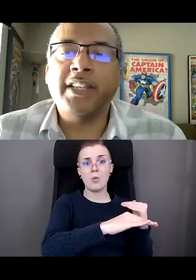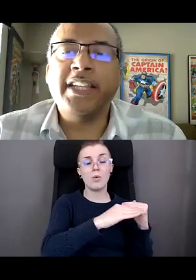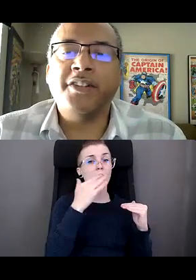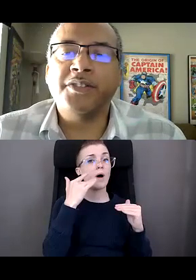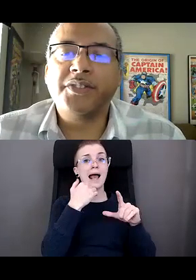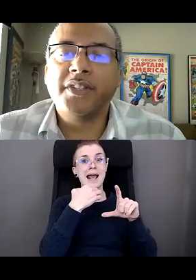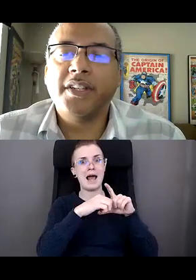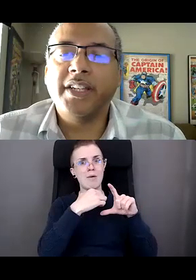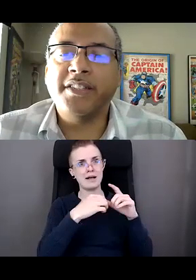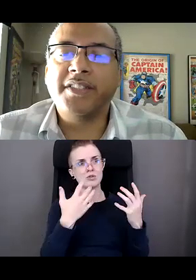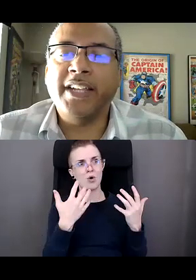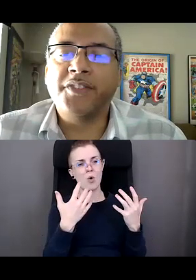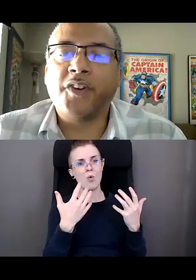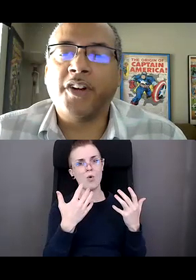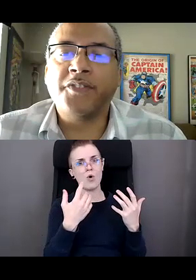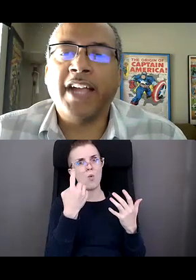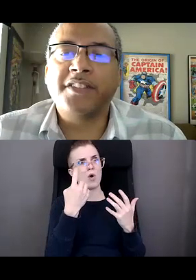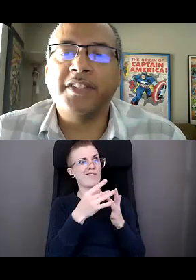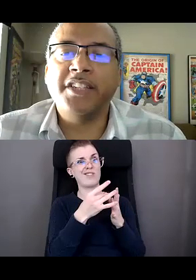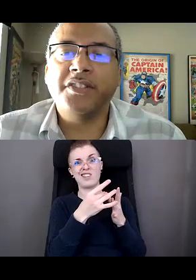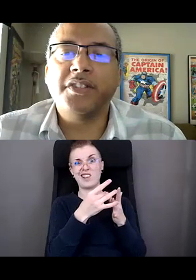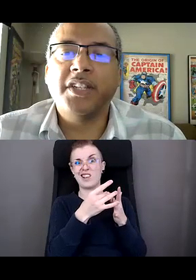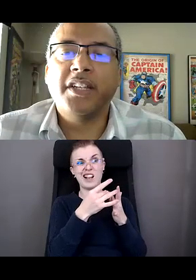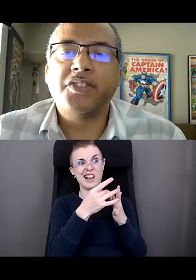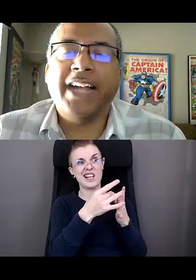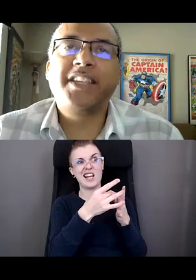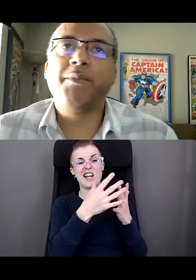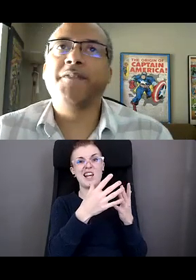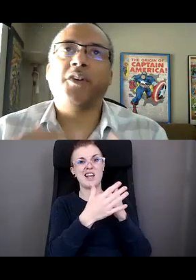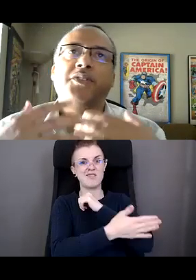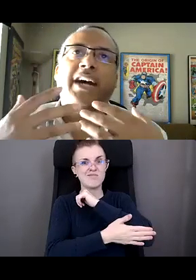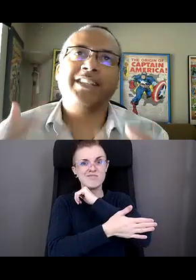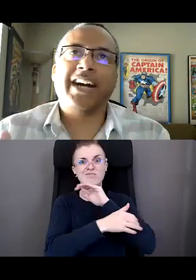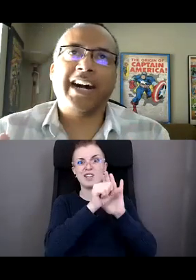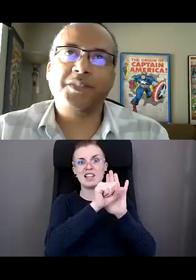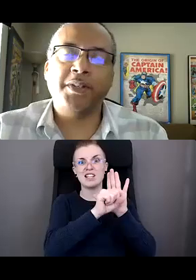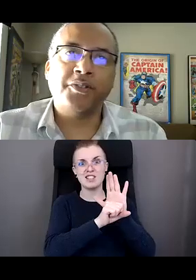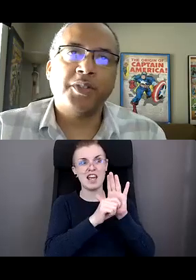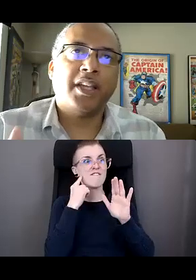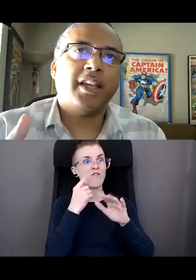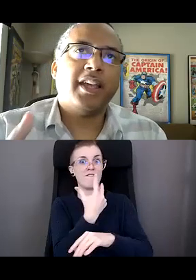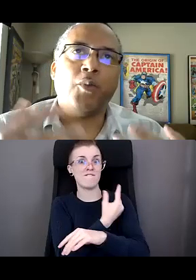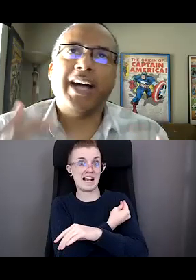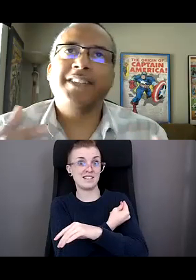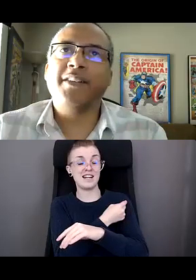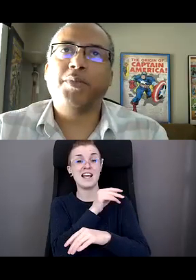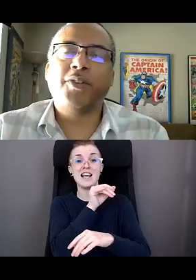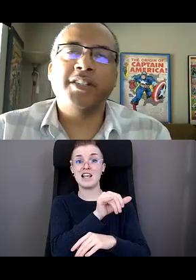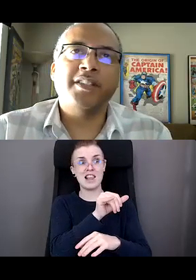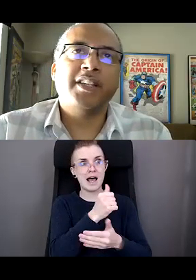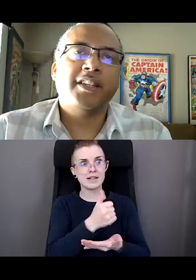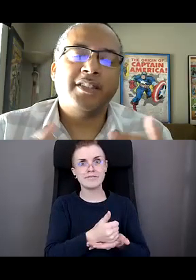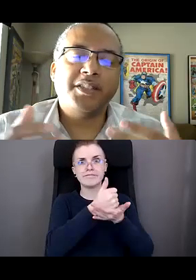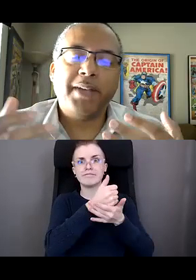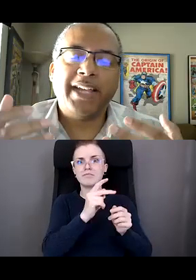of the leaders in the state as far as vaccinations. So that's keeping folks out of the hospital. And why is that